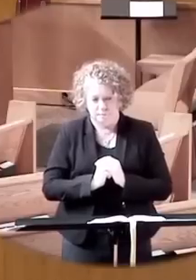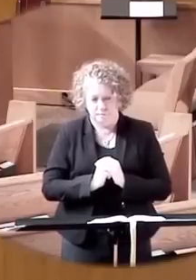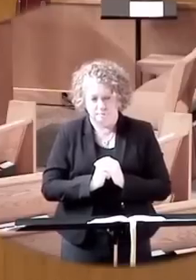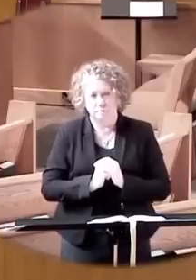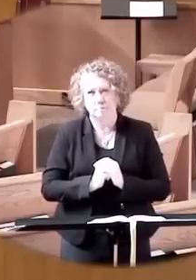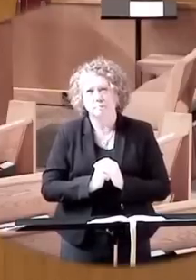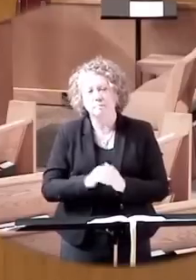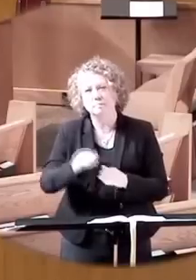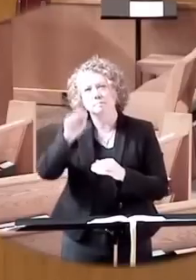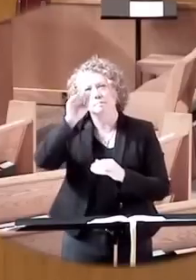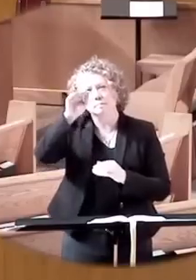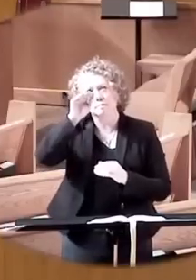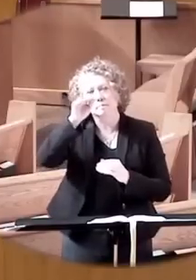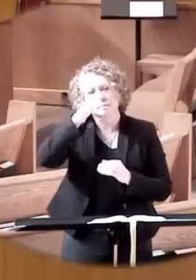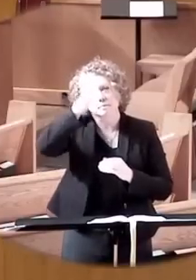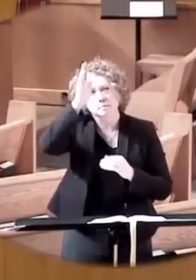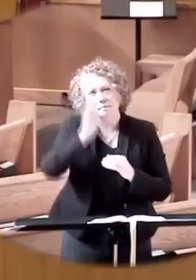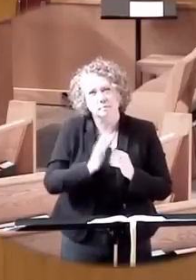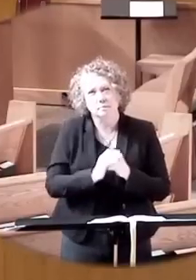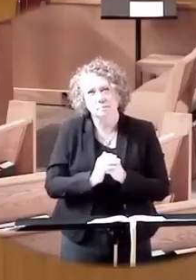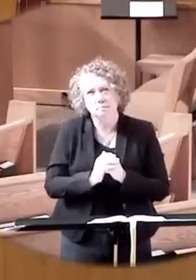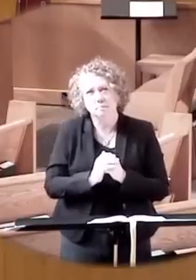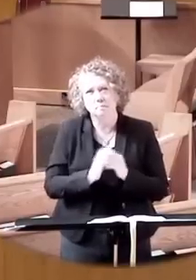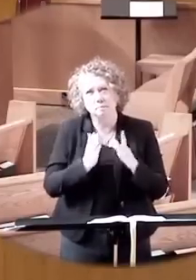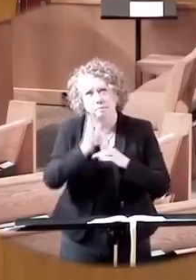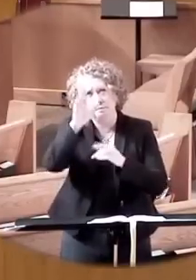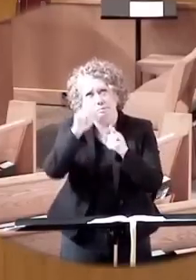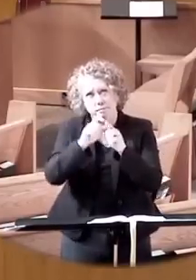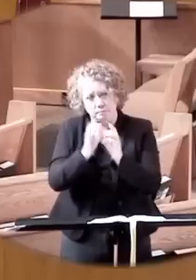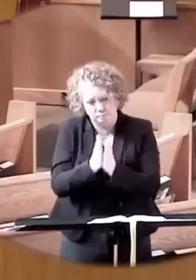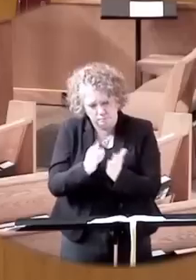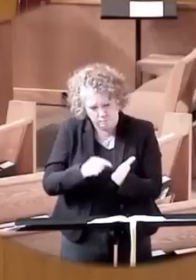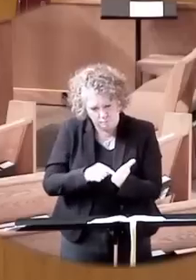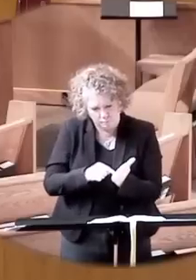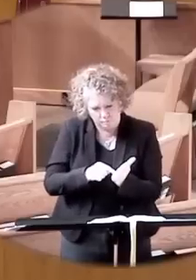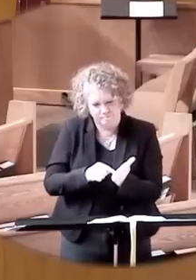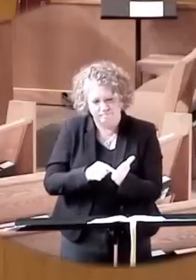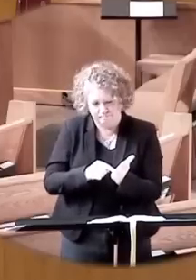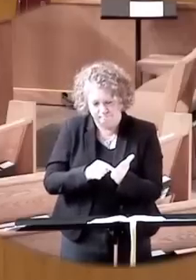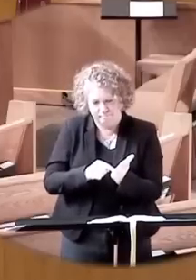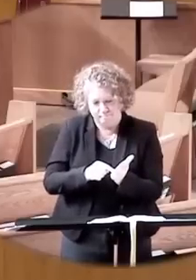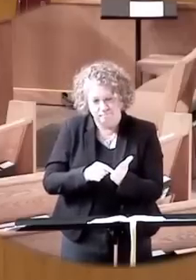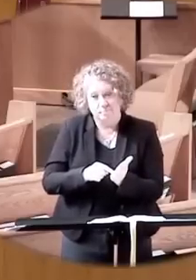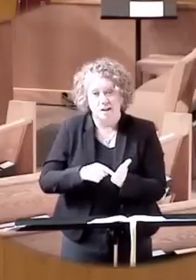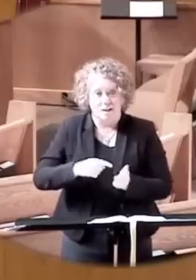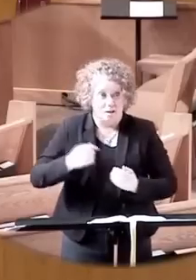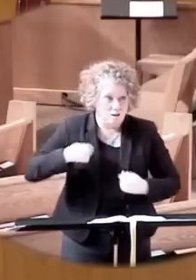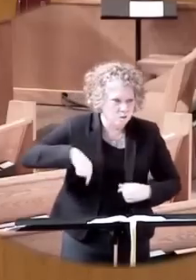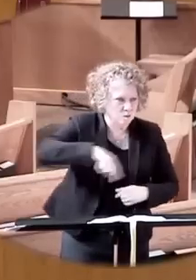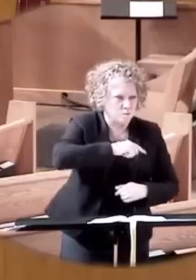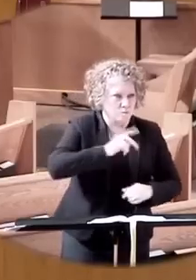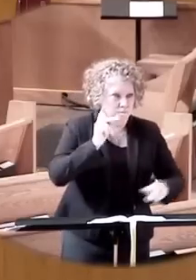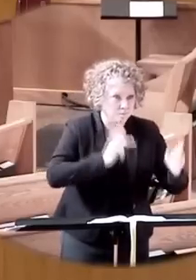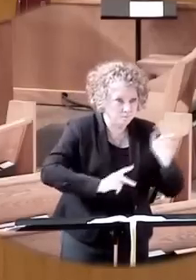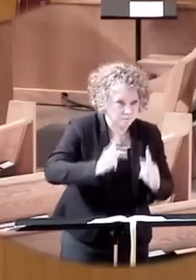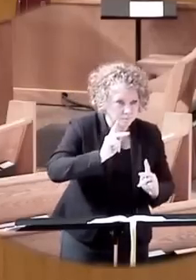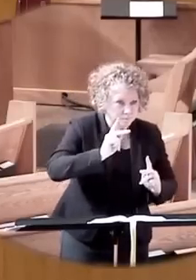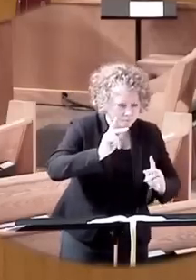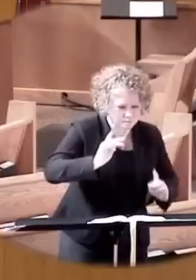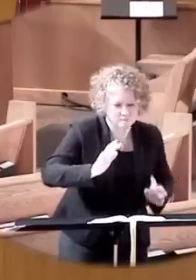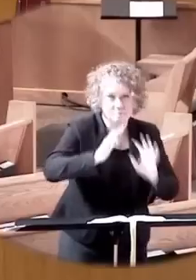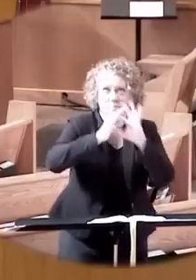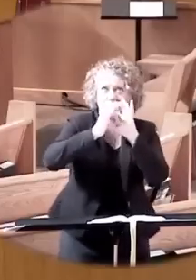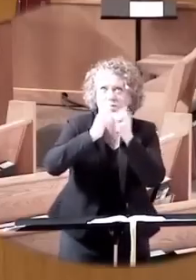O God, who through your word reconcile the human race to yourself in